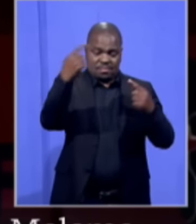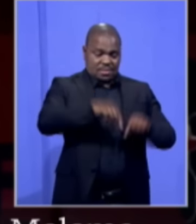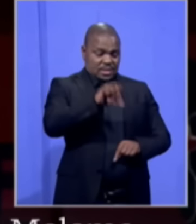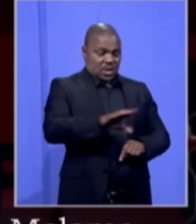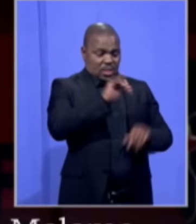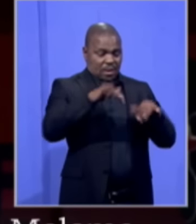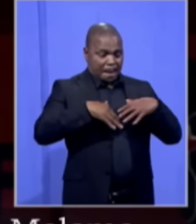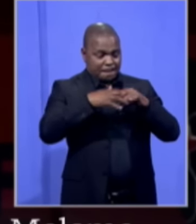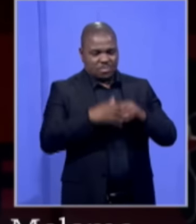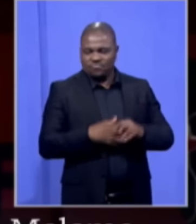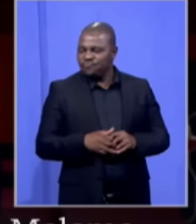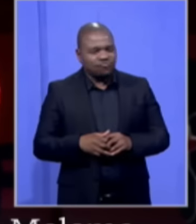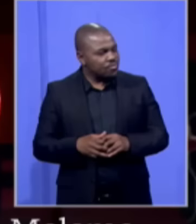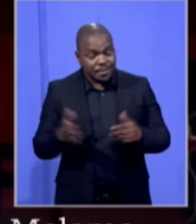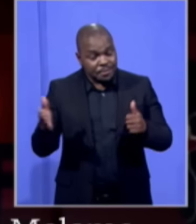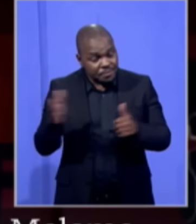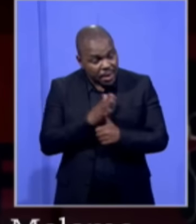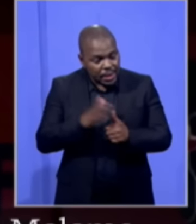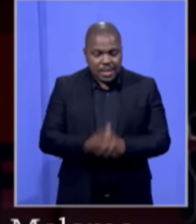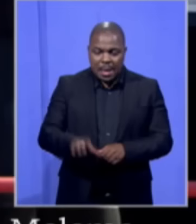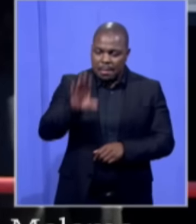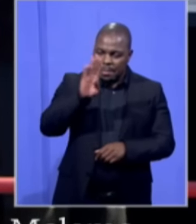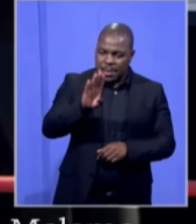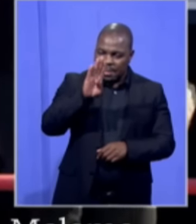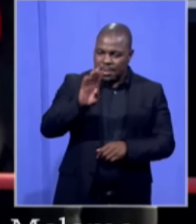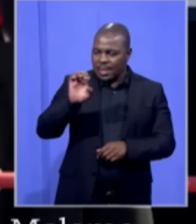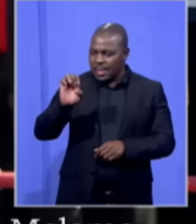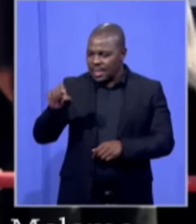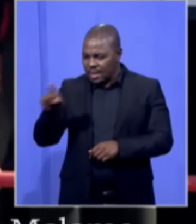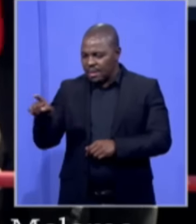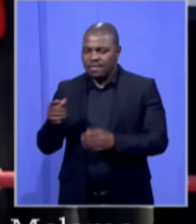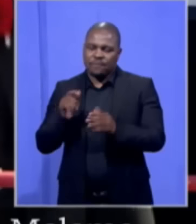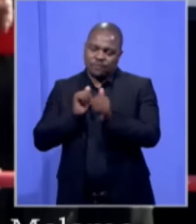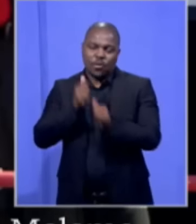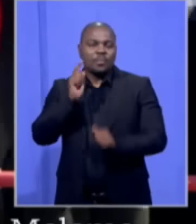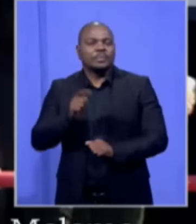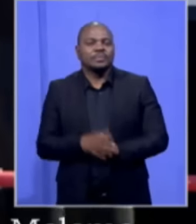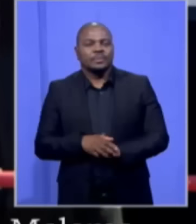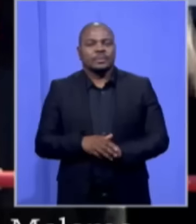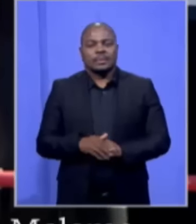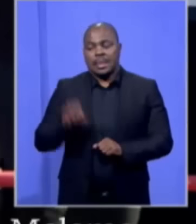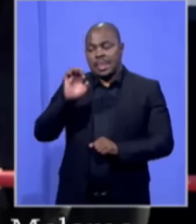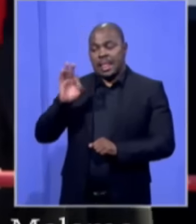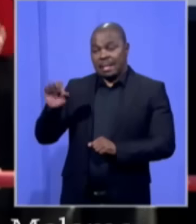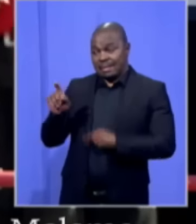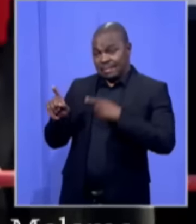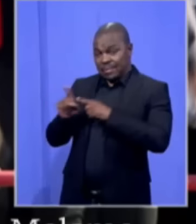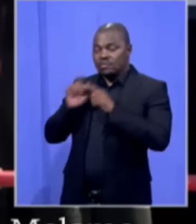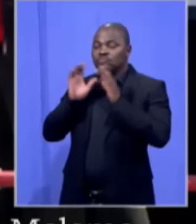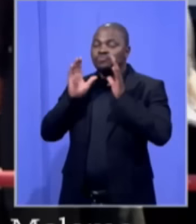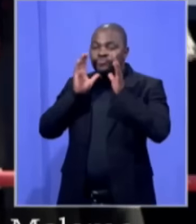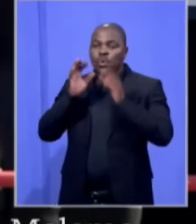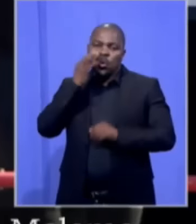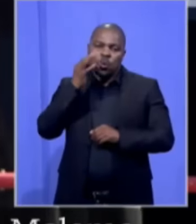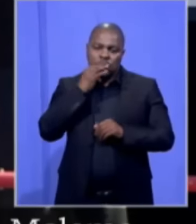it's not compliant with the BEE. Moeteledipele yono wa EFF o dumela gore lekoko la gagwe